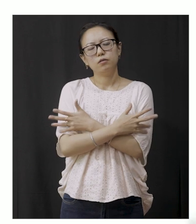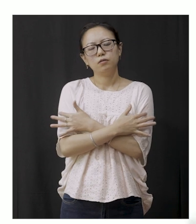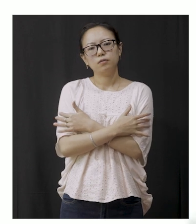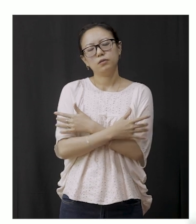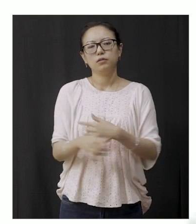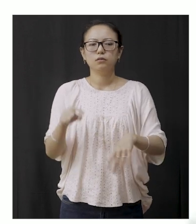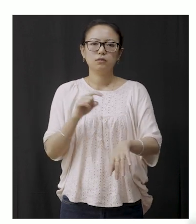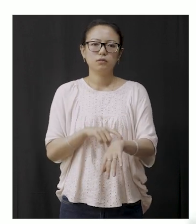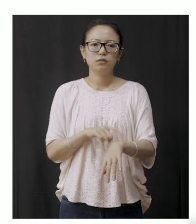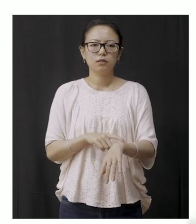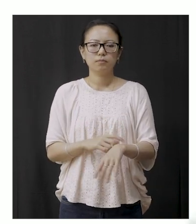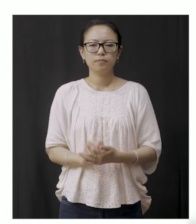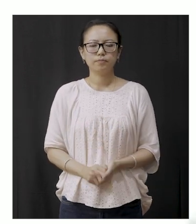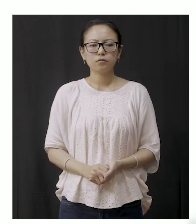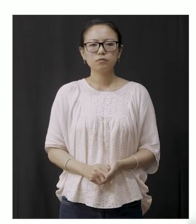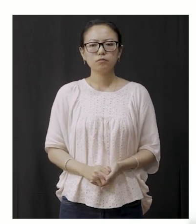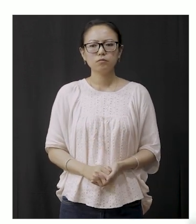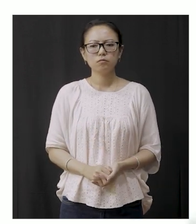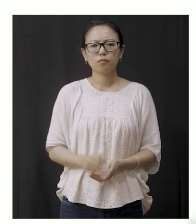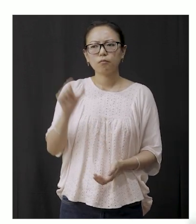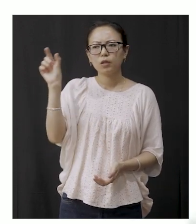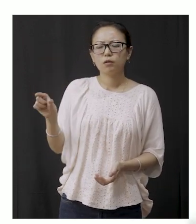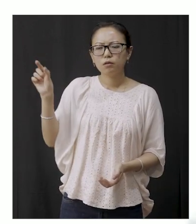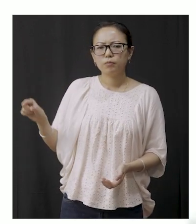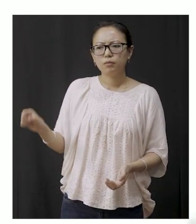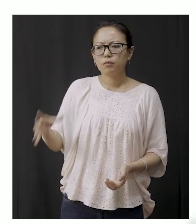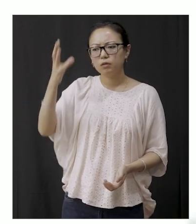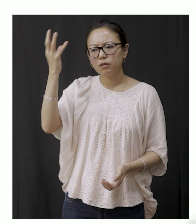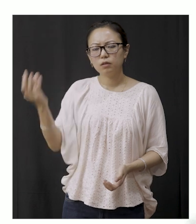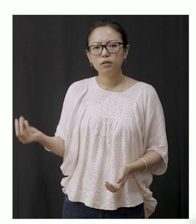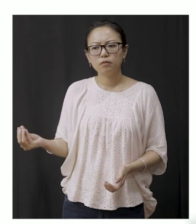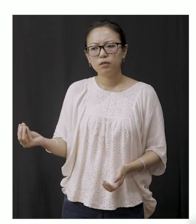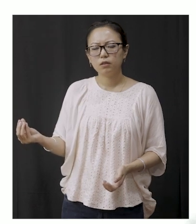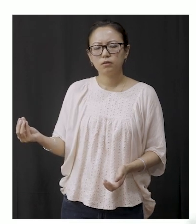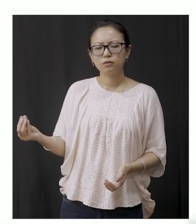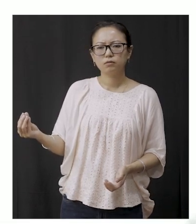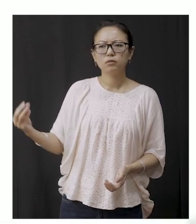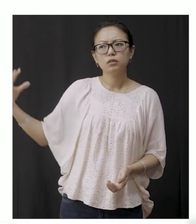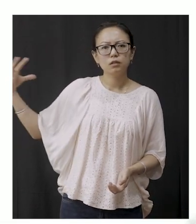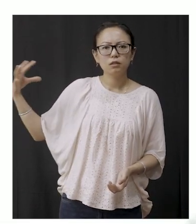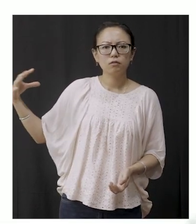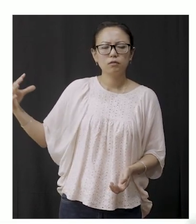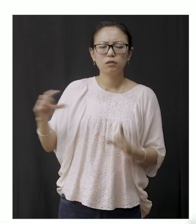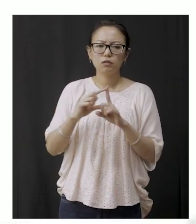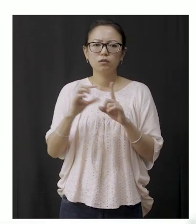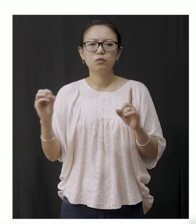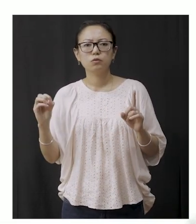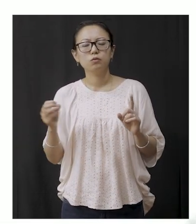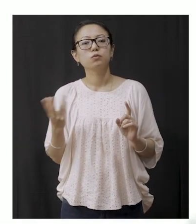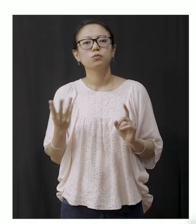At night, we get ready to sleep. Right, just like that, the birds here, they are also getting ready